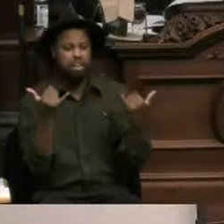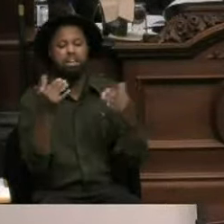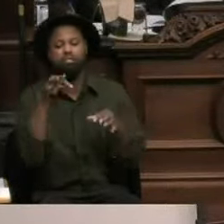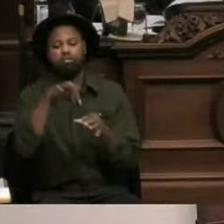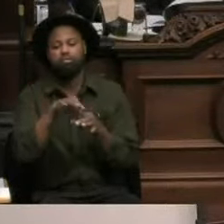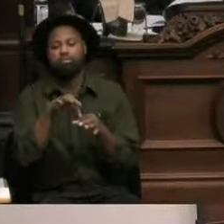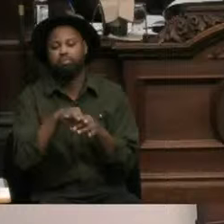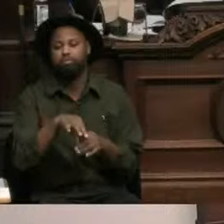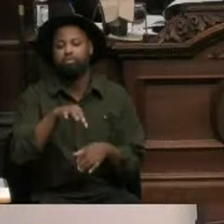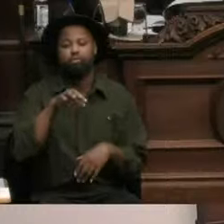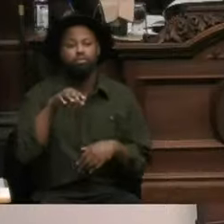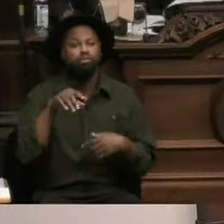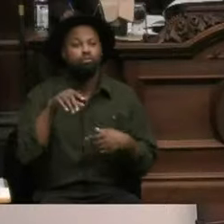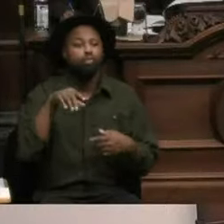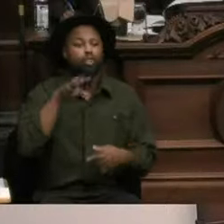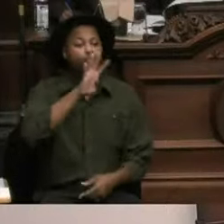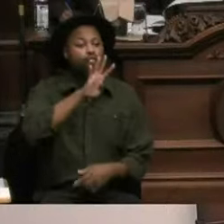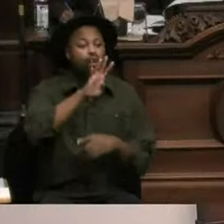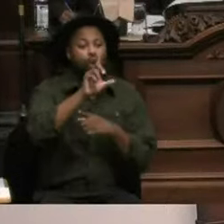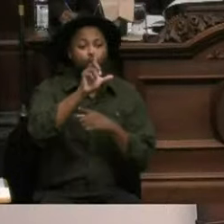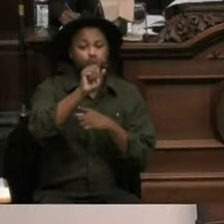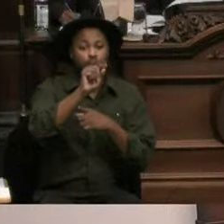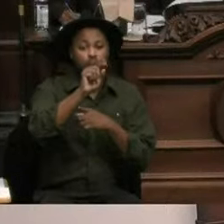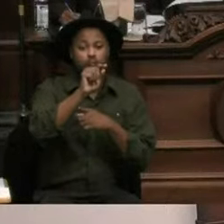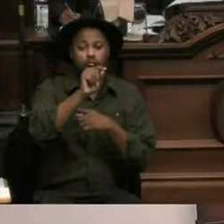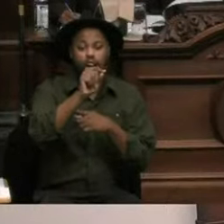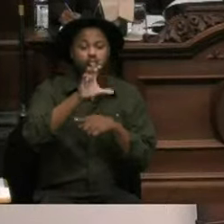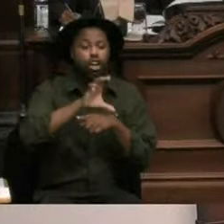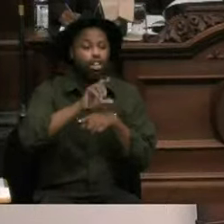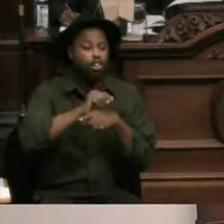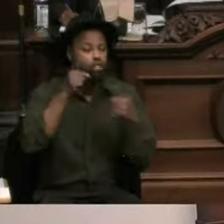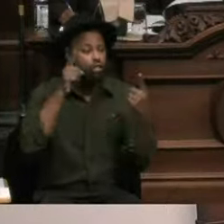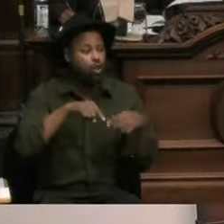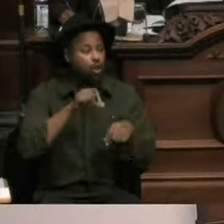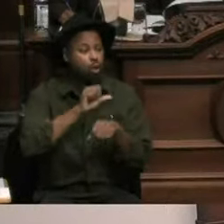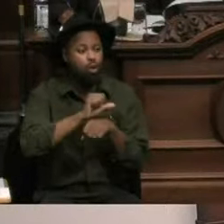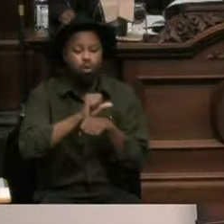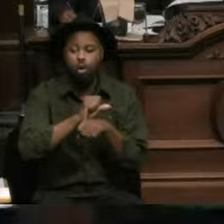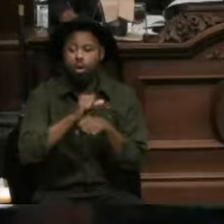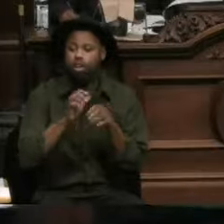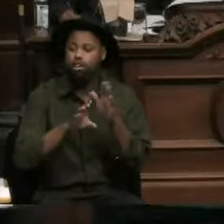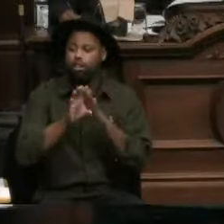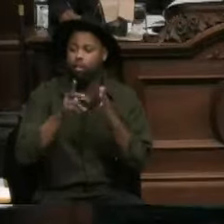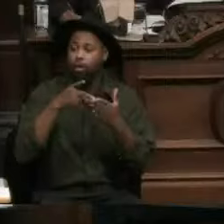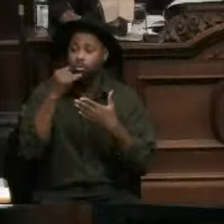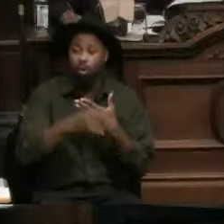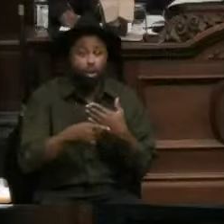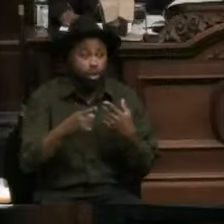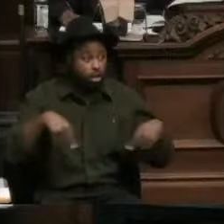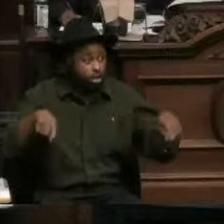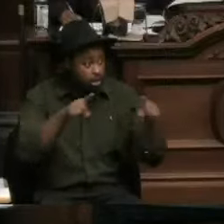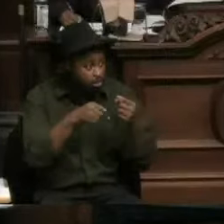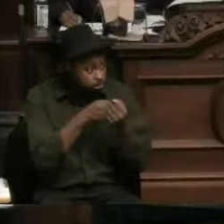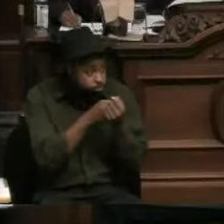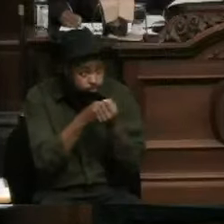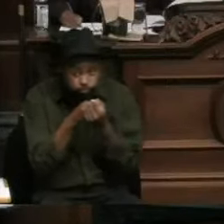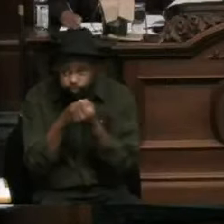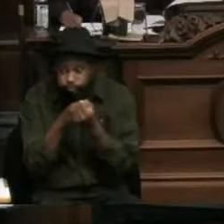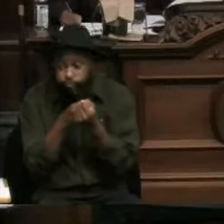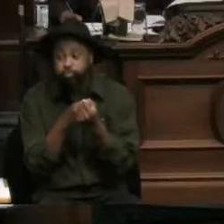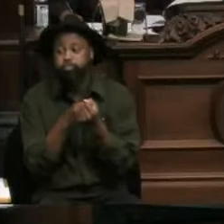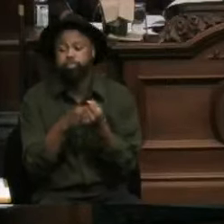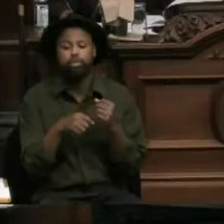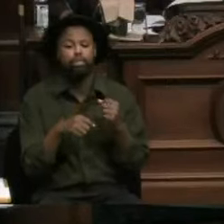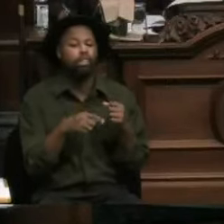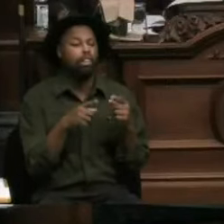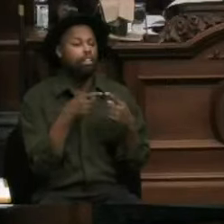420, authorizing a consulting agreement regarding workforce development programming. All in favor, please say aye. Aye. Aye. Any